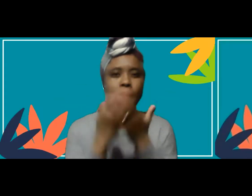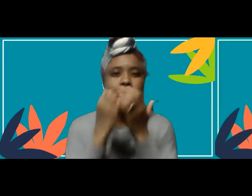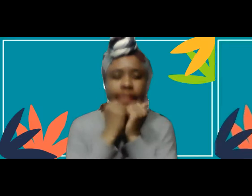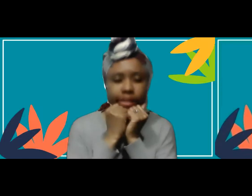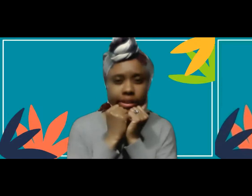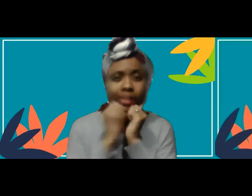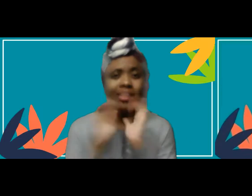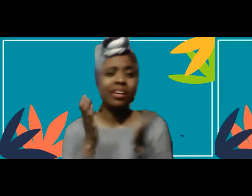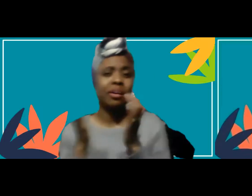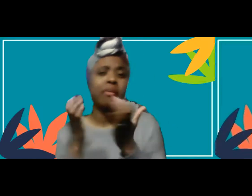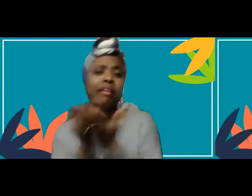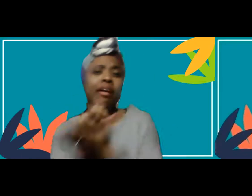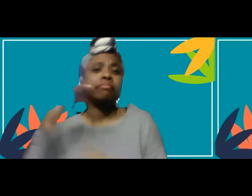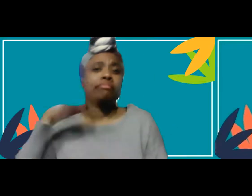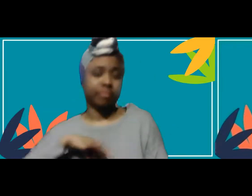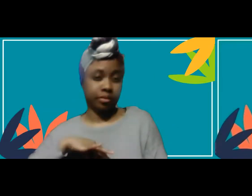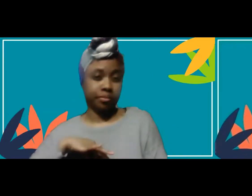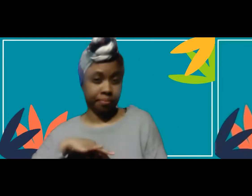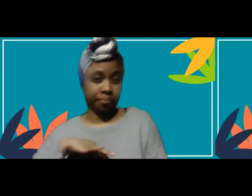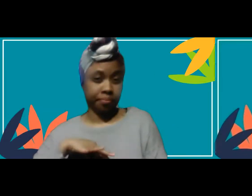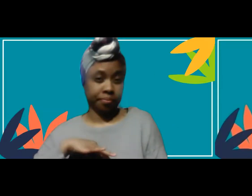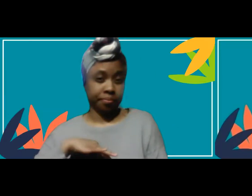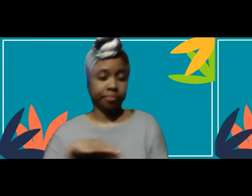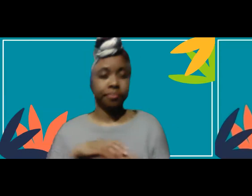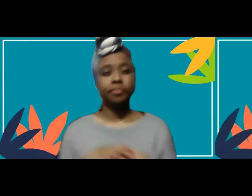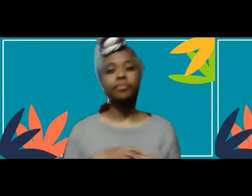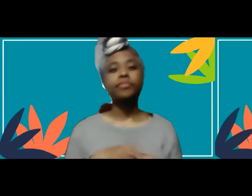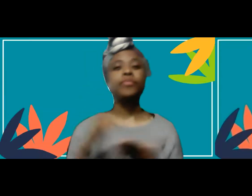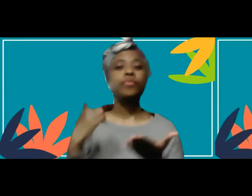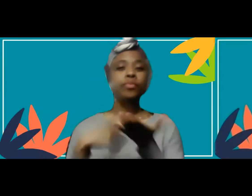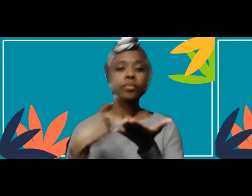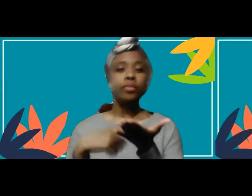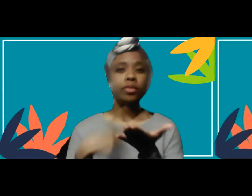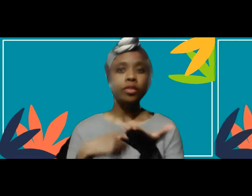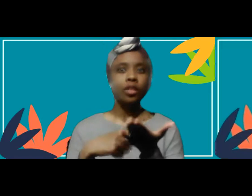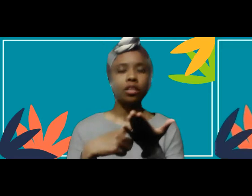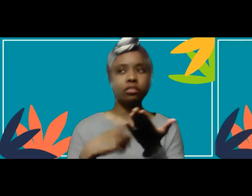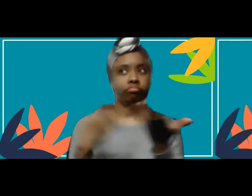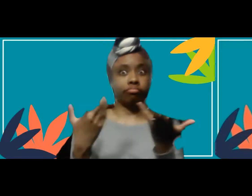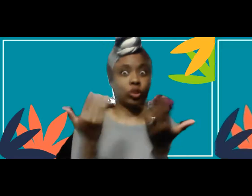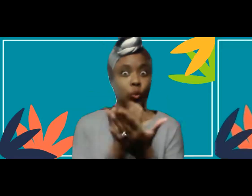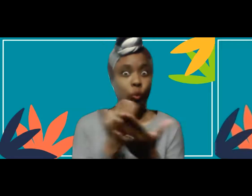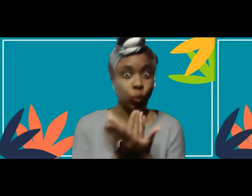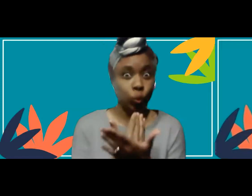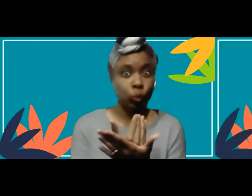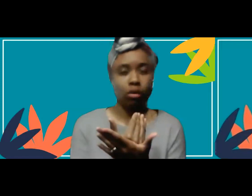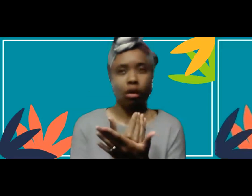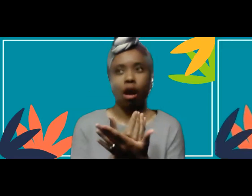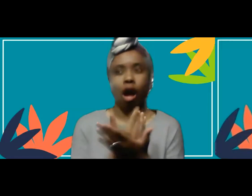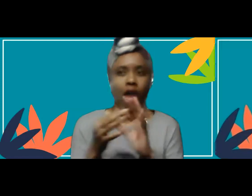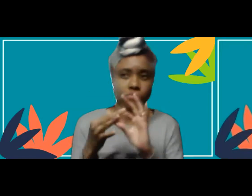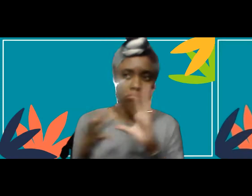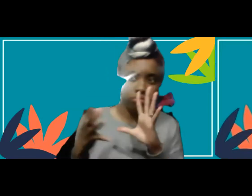of profit, right? So what we're talking about in some ways is new because it's decolonizing